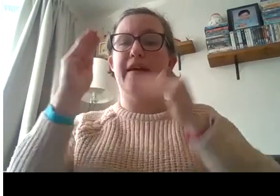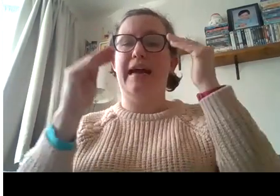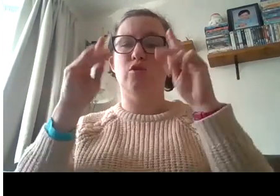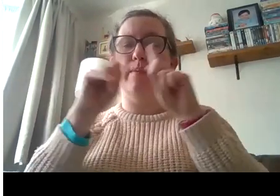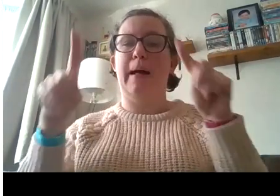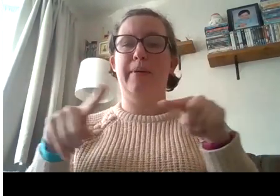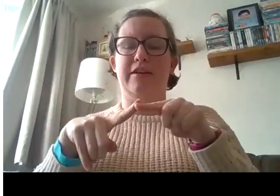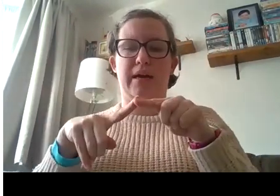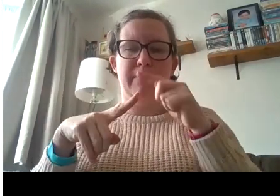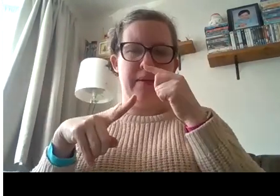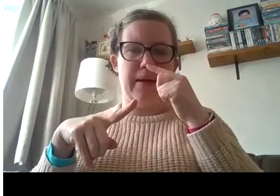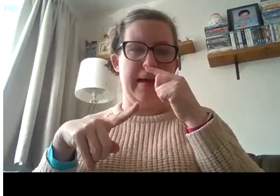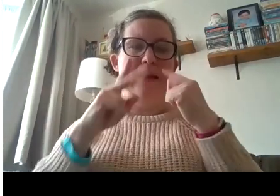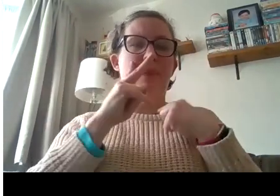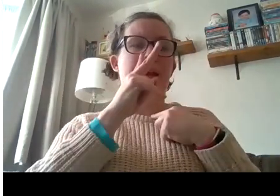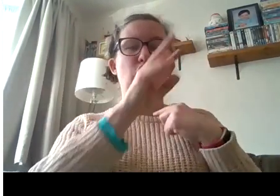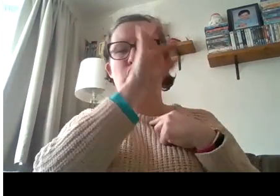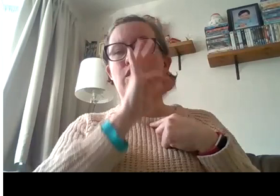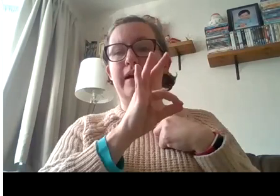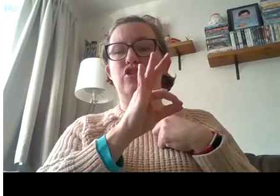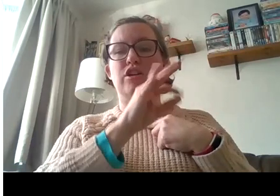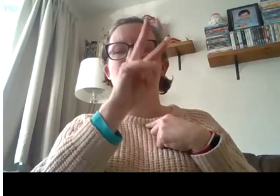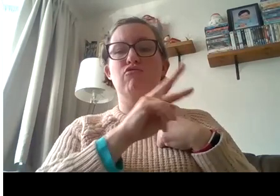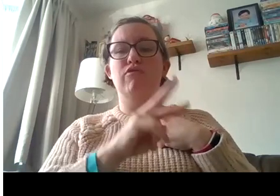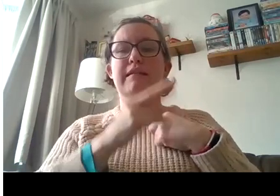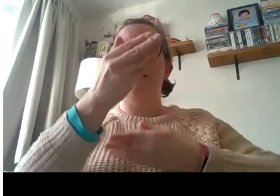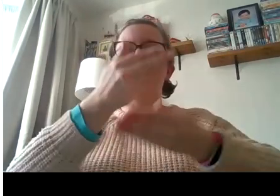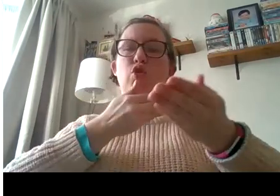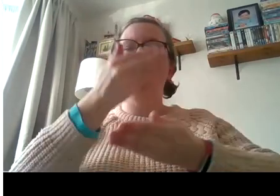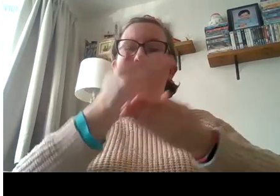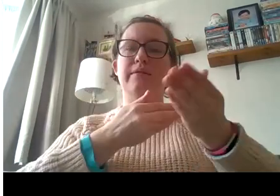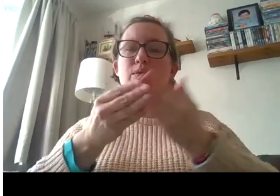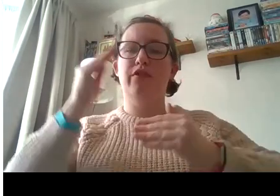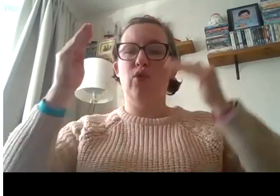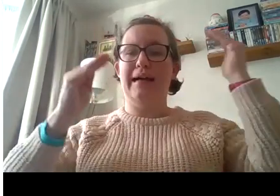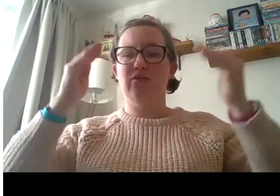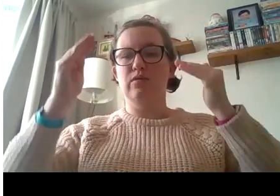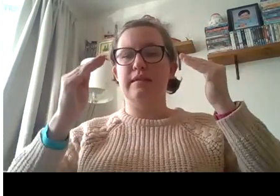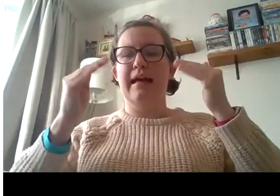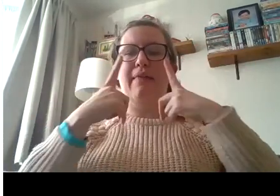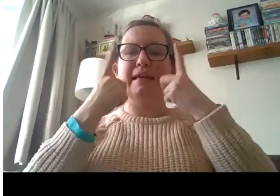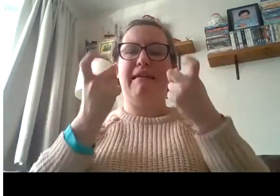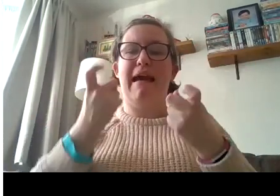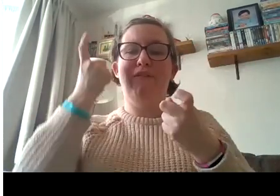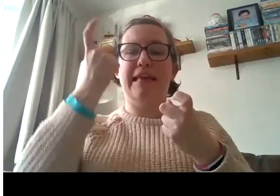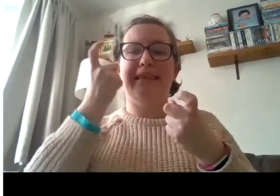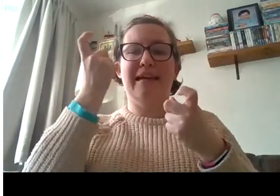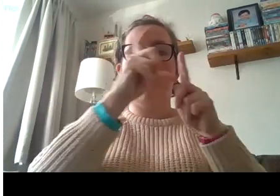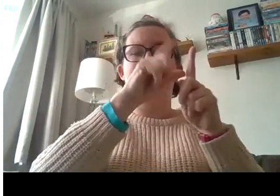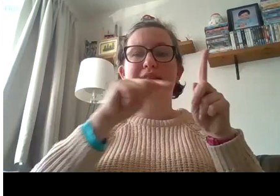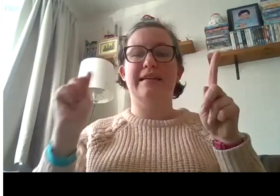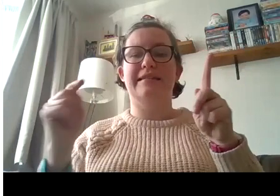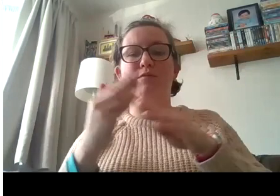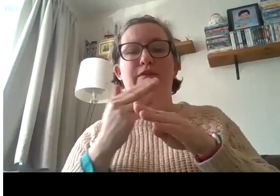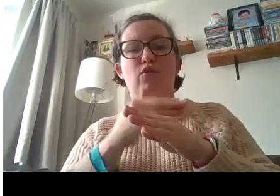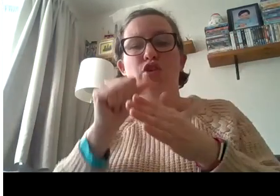talk with an adult about the picture. Okay, then look at the questions, read them, talk about it with your adult, and then carefully